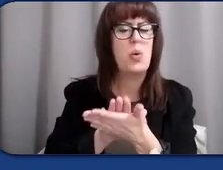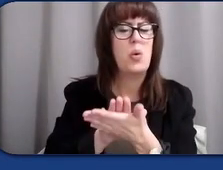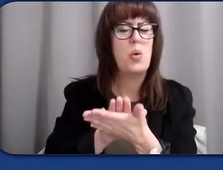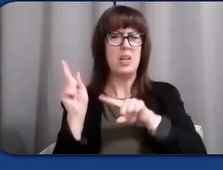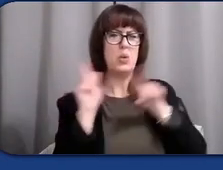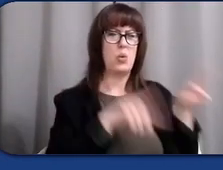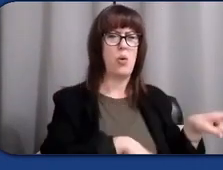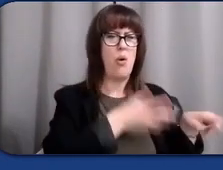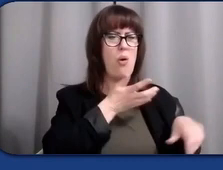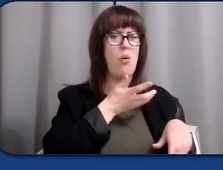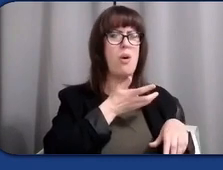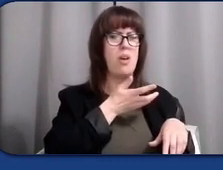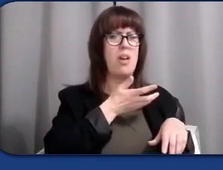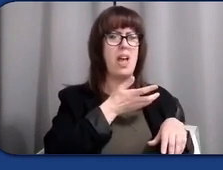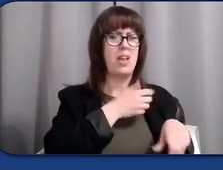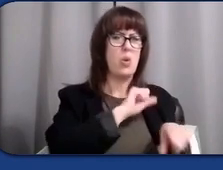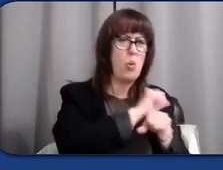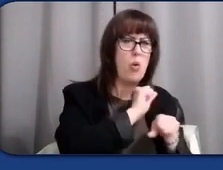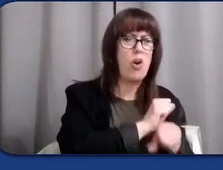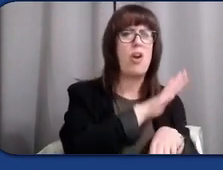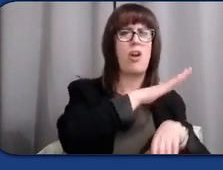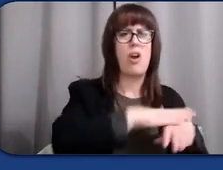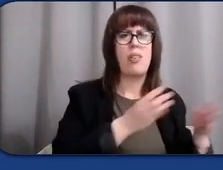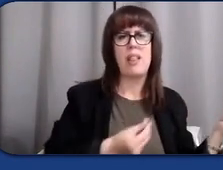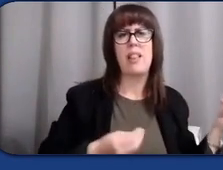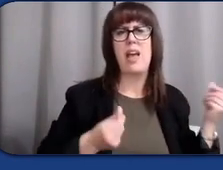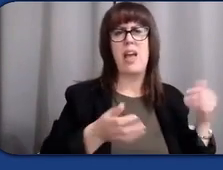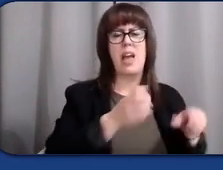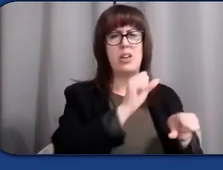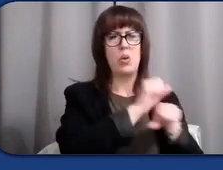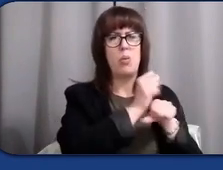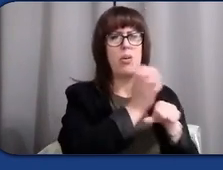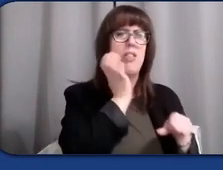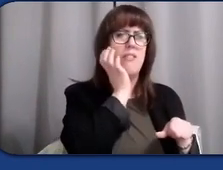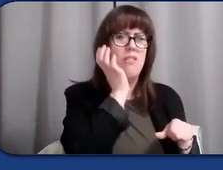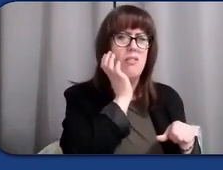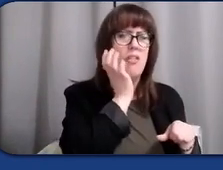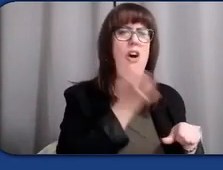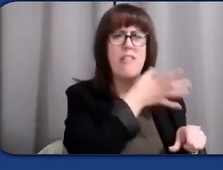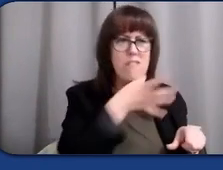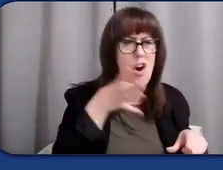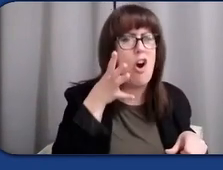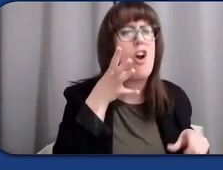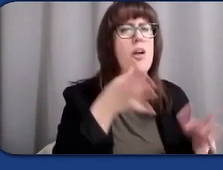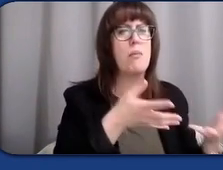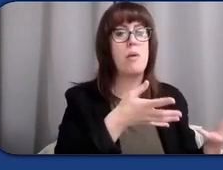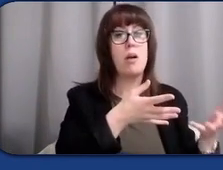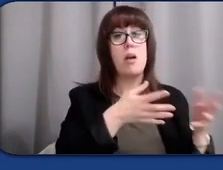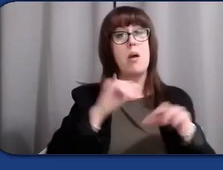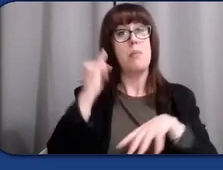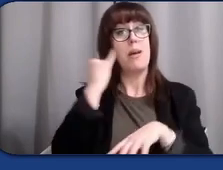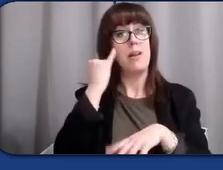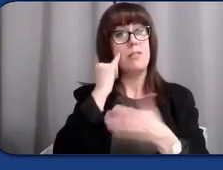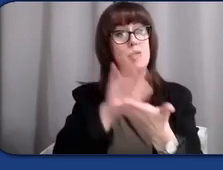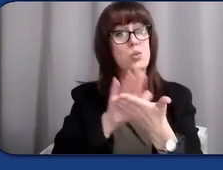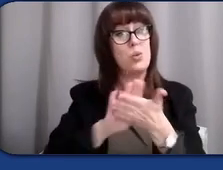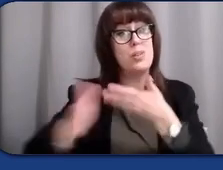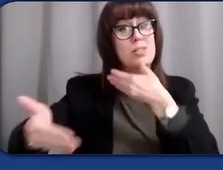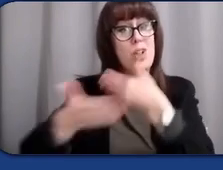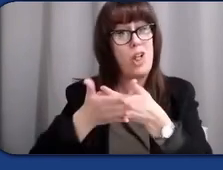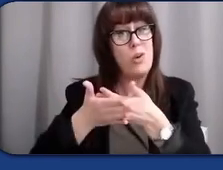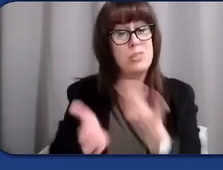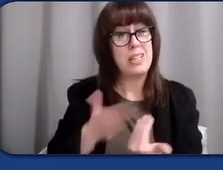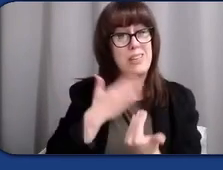and farm. I just need to go and do whatever I need to do. But the fact that there's a school that is available next to you, first of all, that in itself is